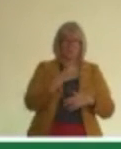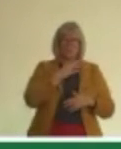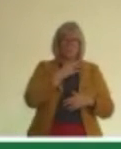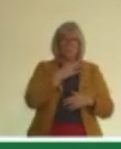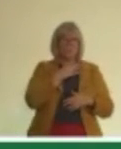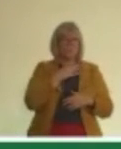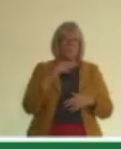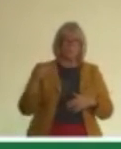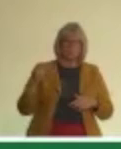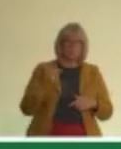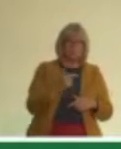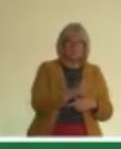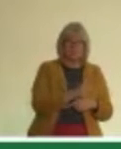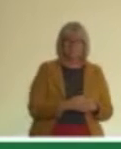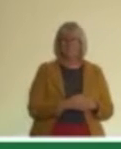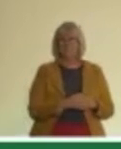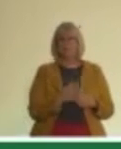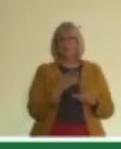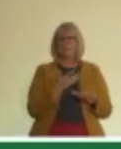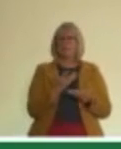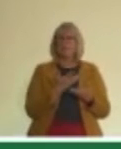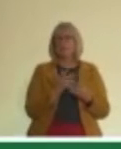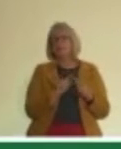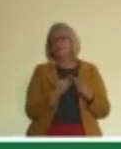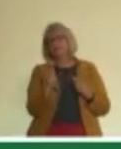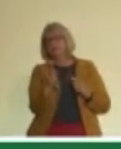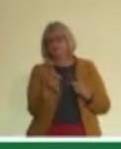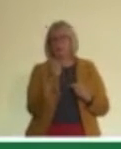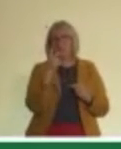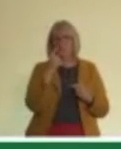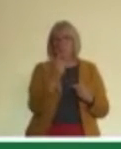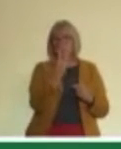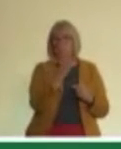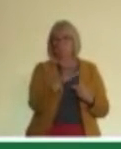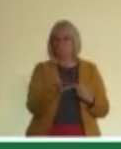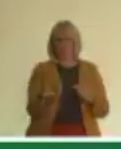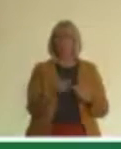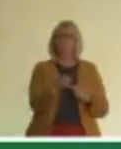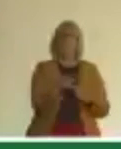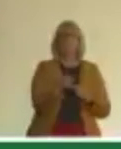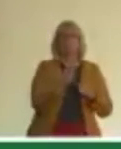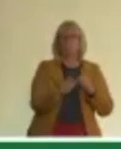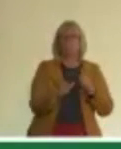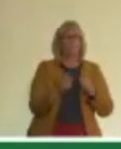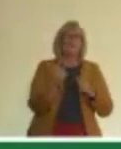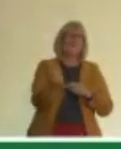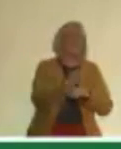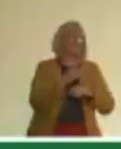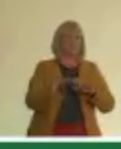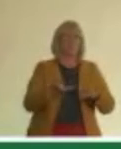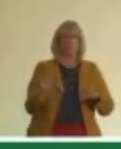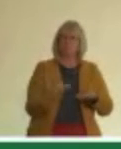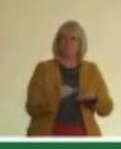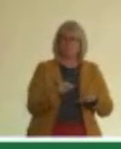her, in the distance while she was speaking, 2 children were doing what every child should get to do. They were